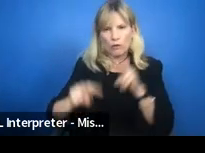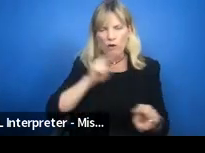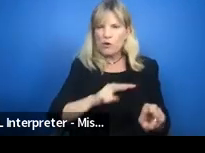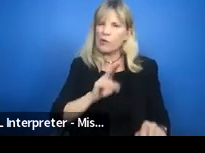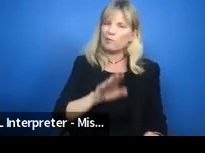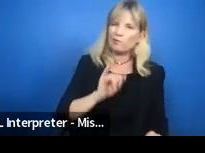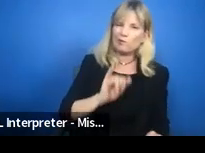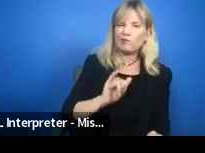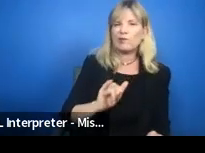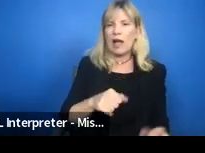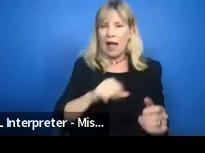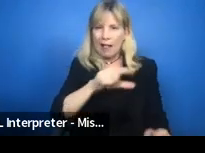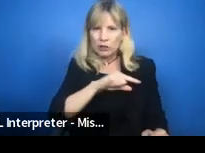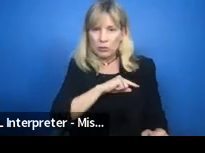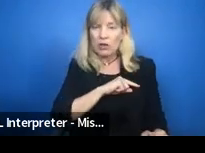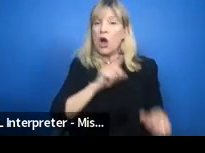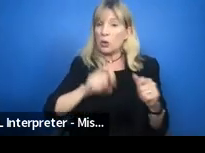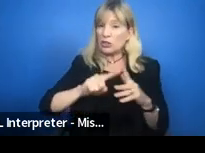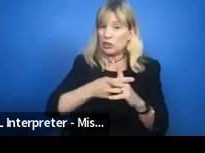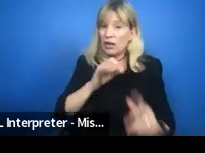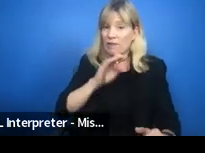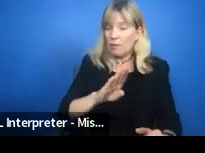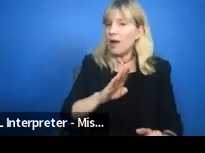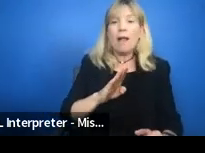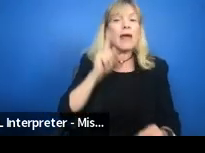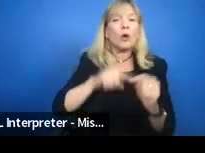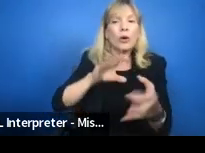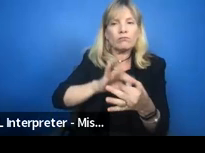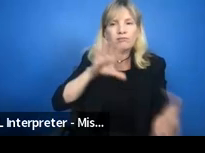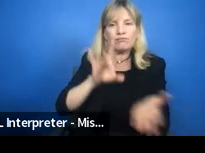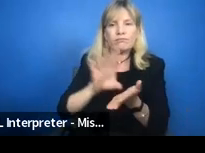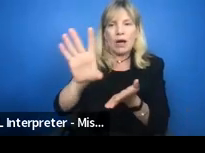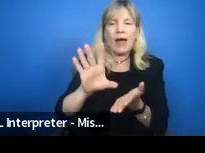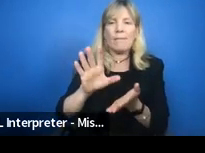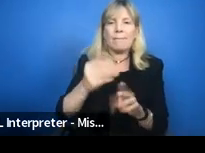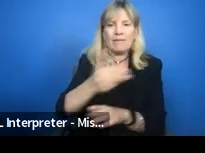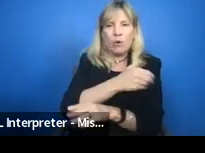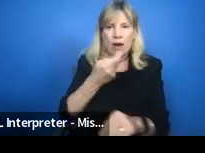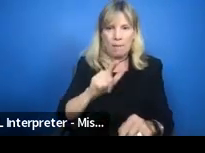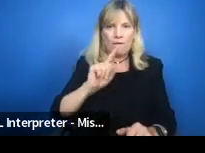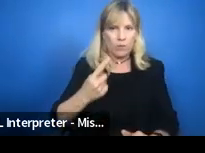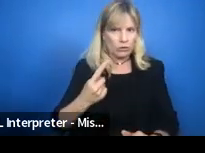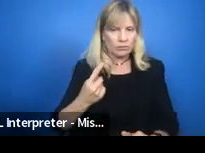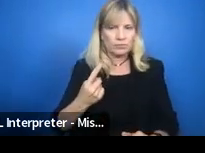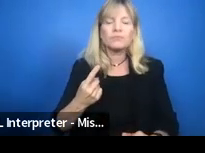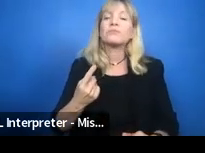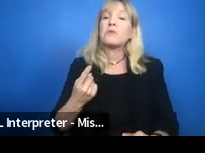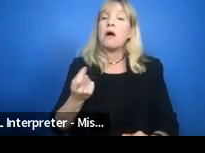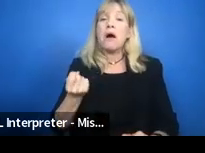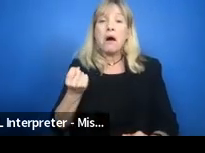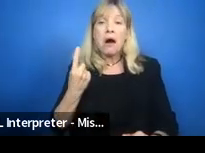enrollee eligibility as early as February, but they couldn't disenroll anyone prior to April 1st.